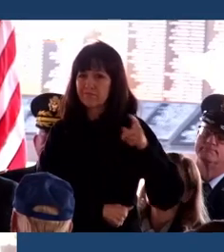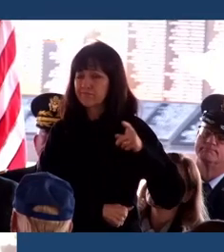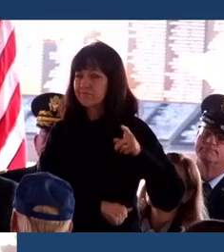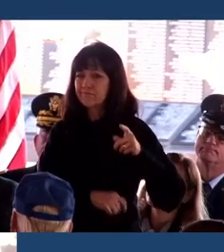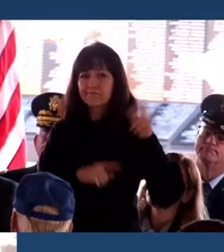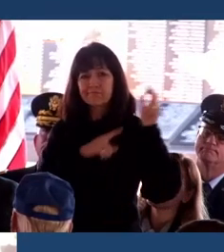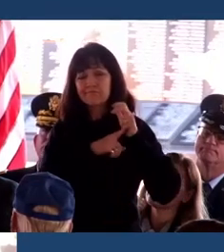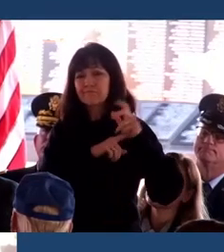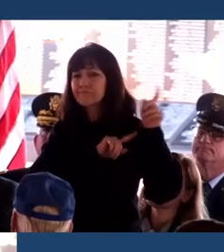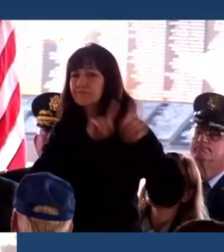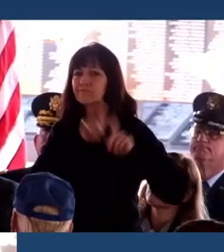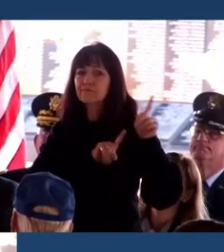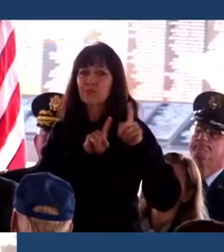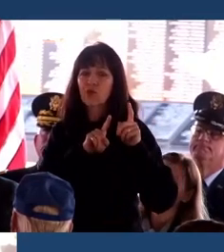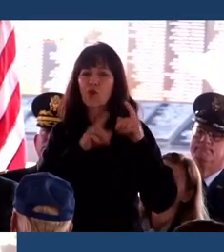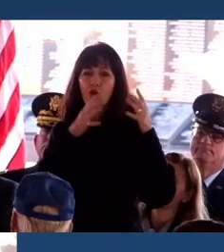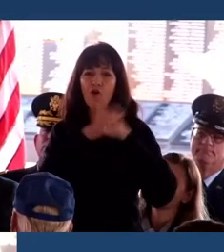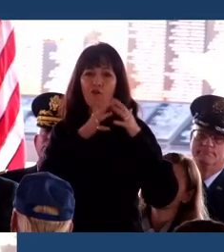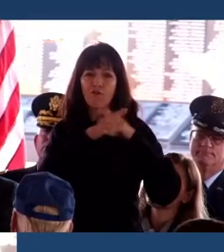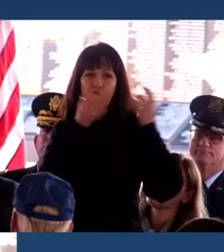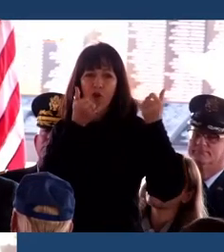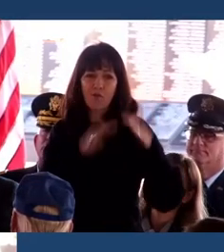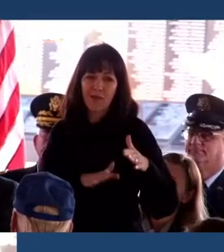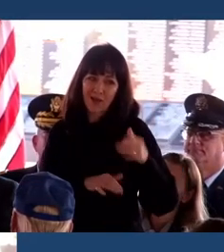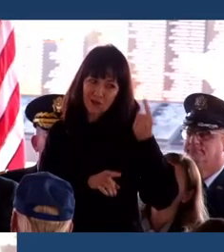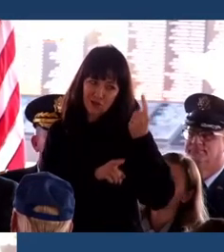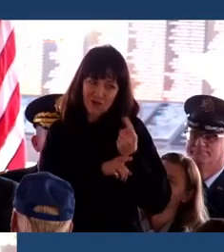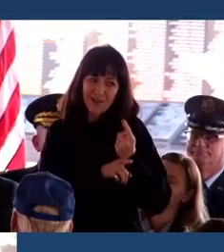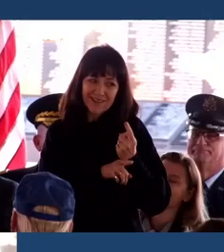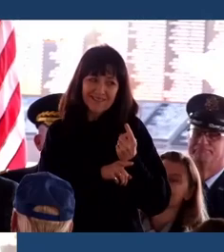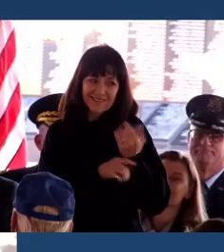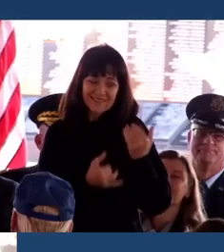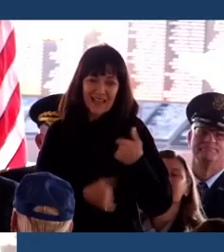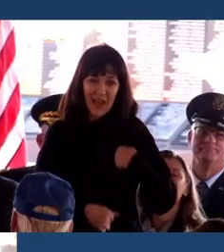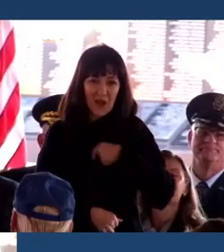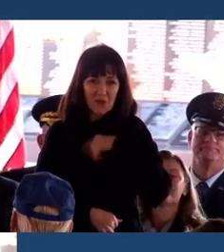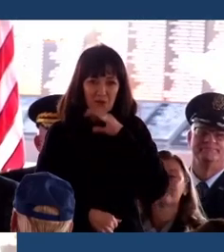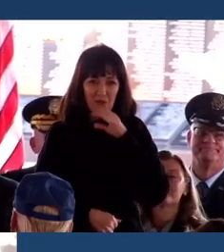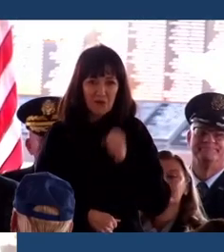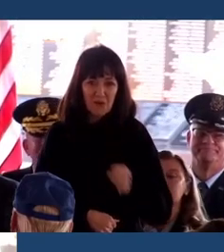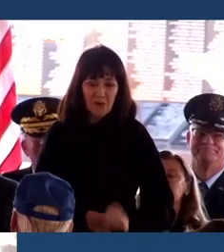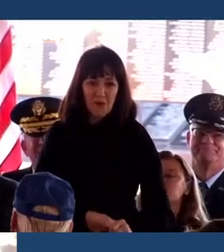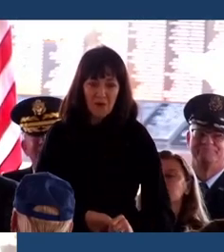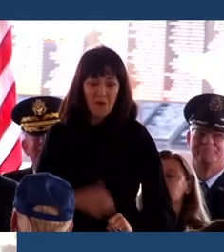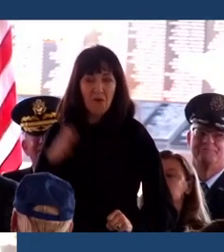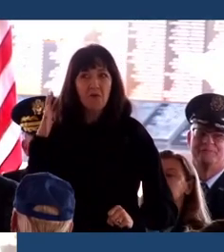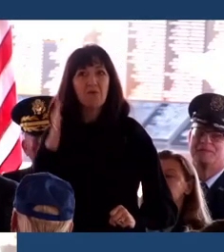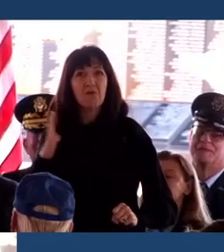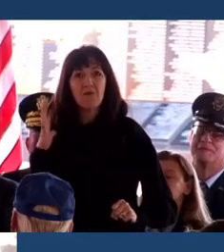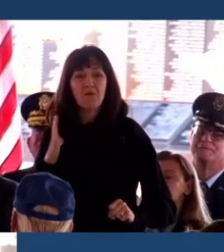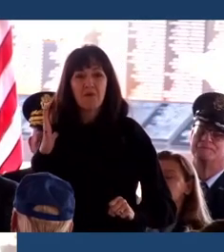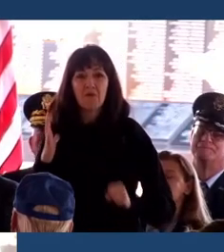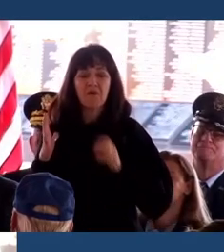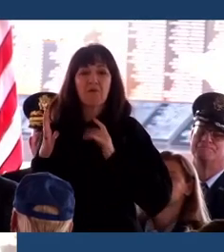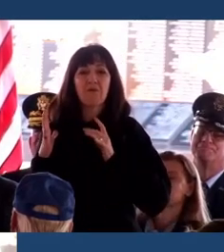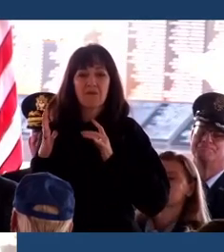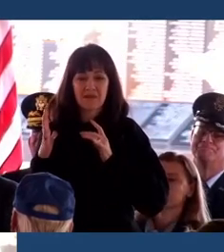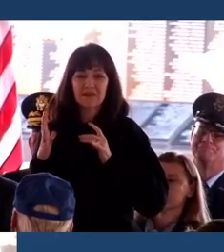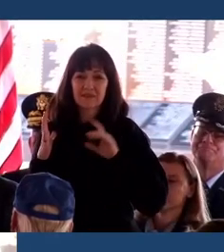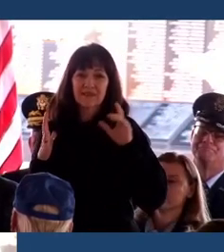player. The older we get, the better we used to be, Jim. And graduate of the old Brown Tech High School in